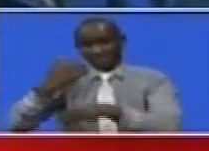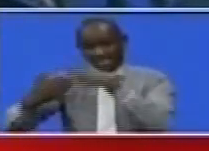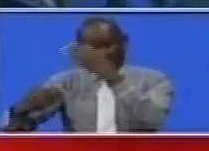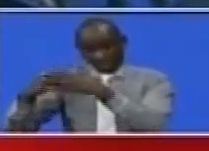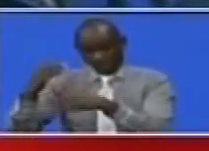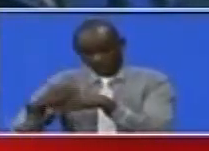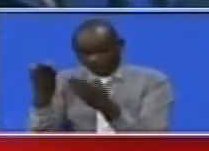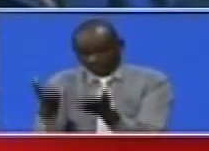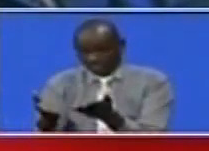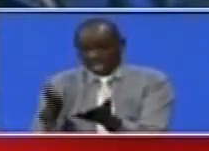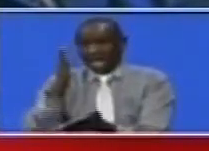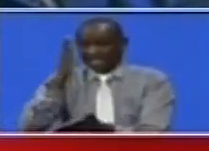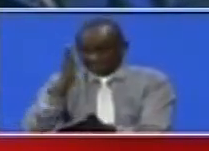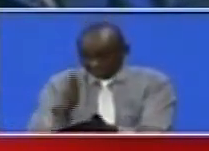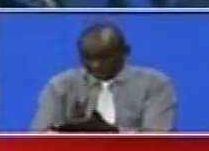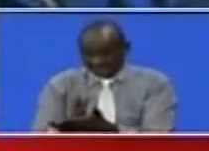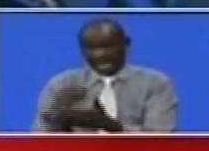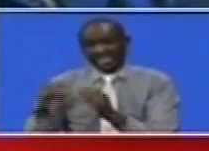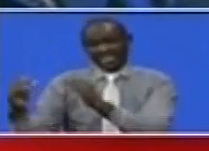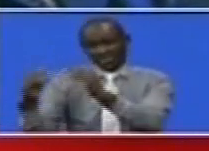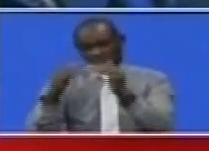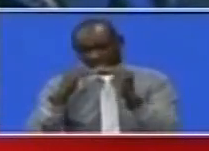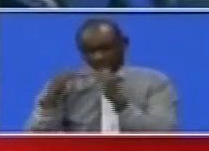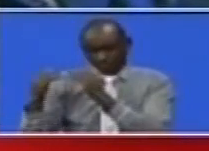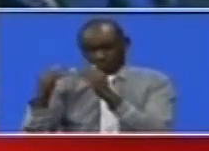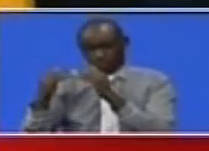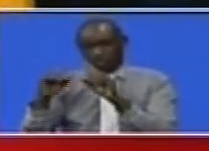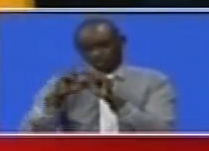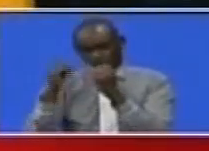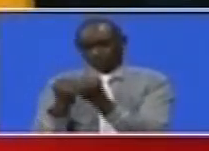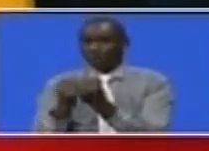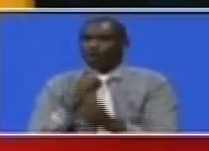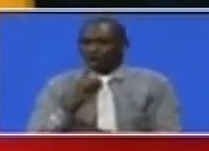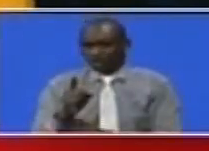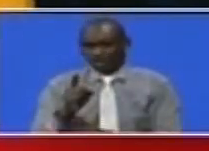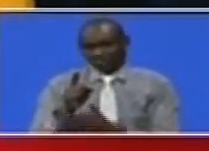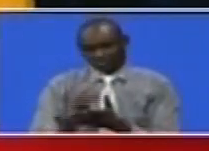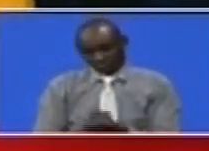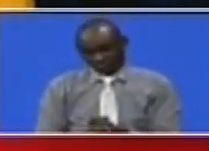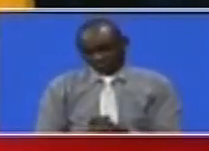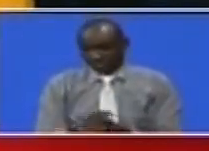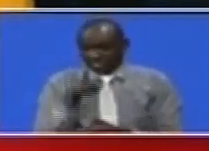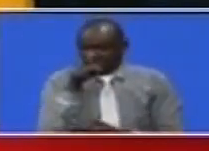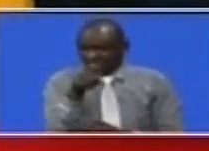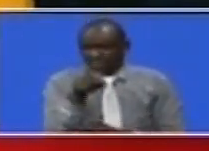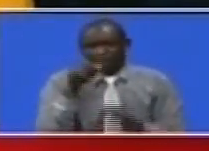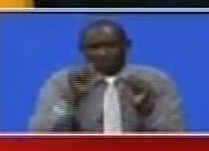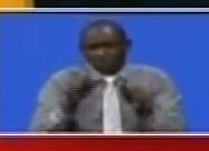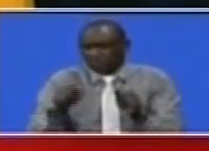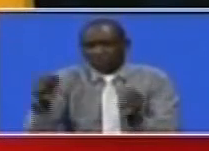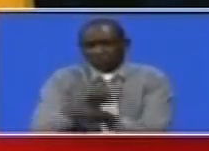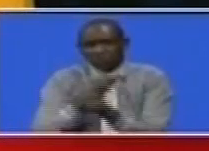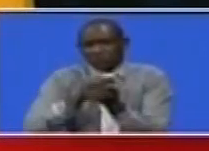of a just and equitable social order. There can be no